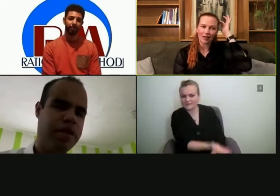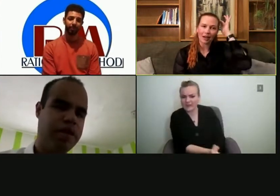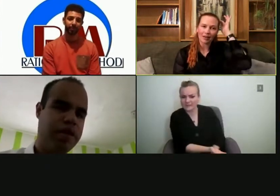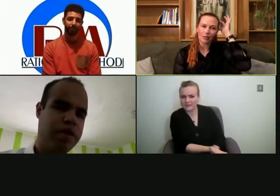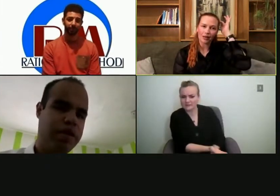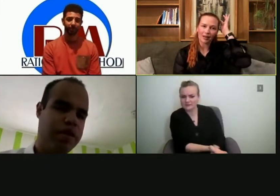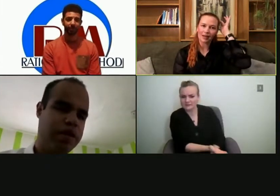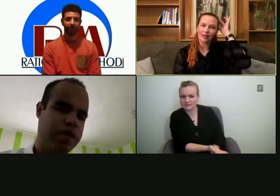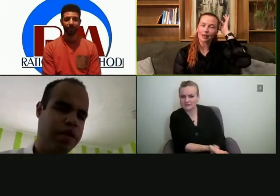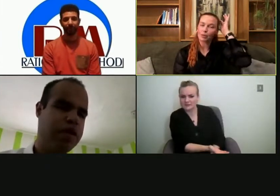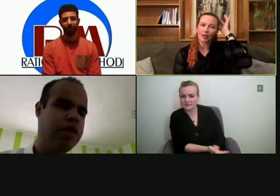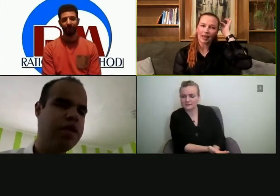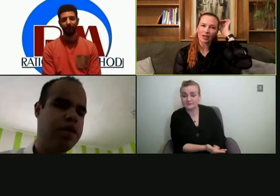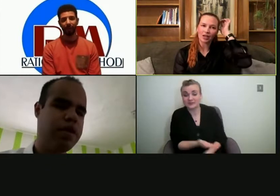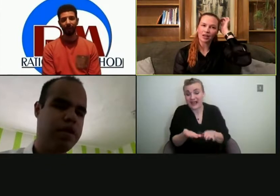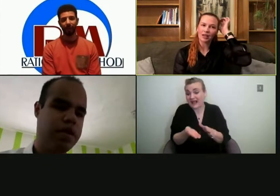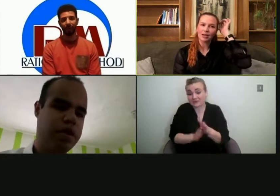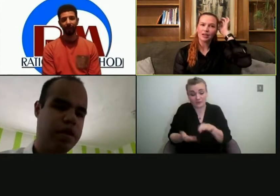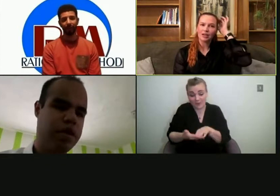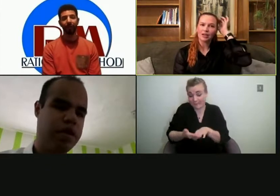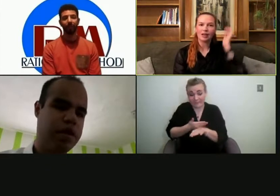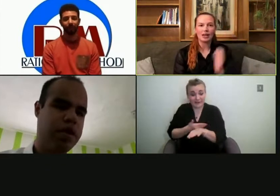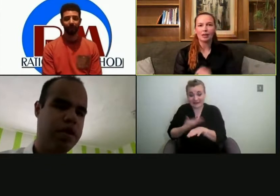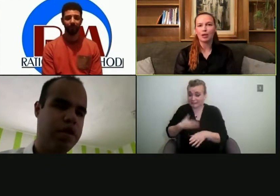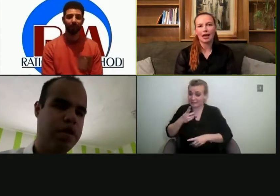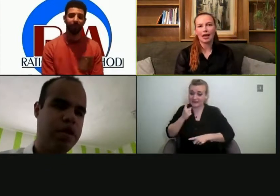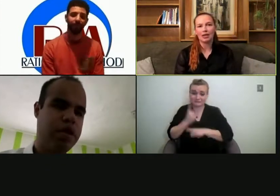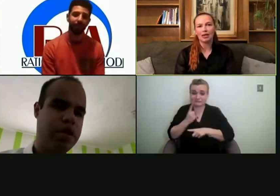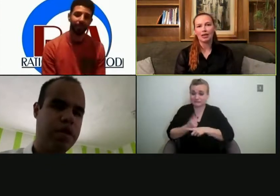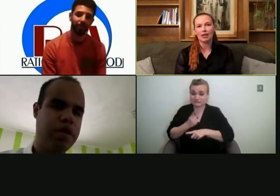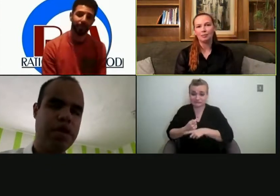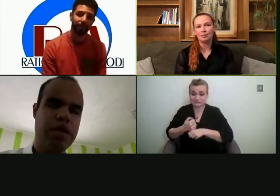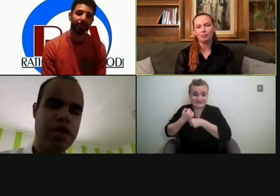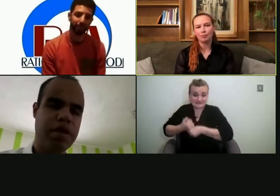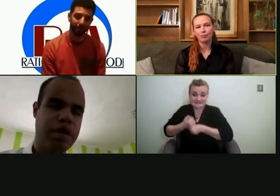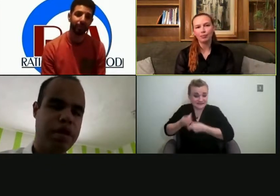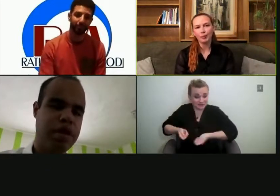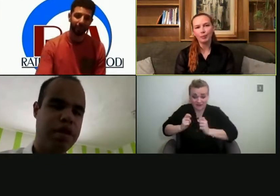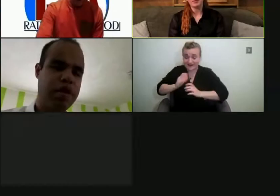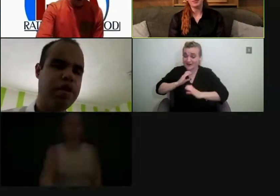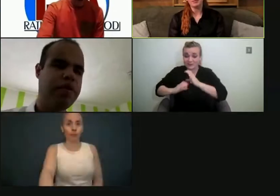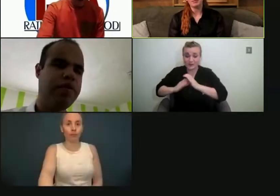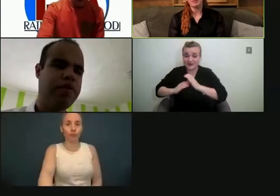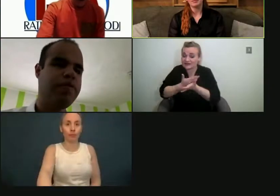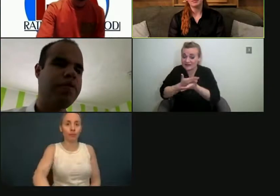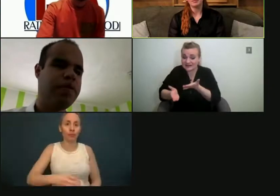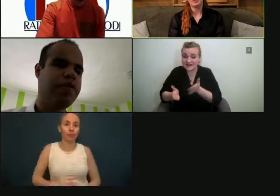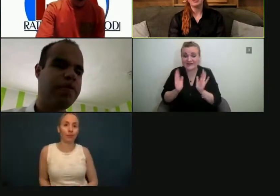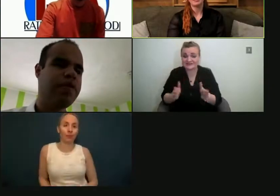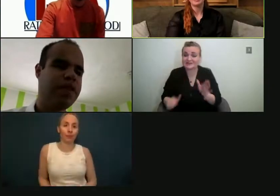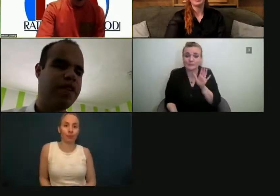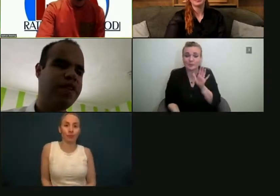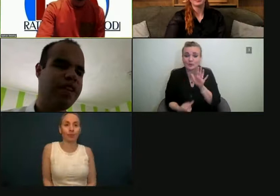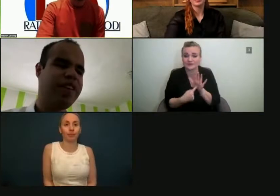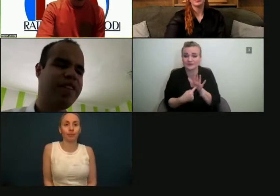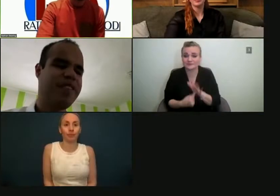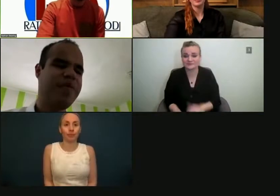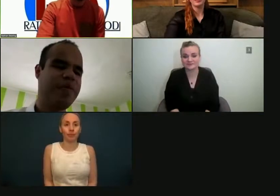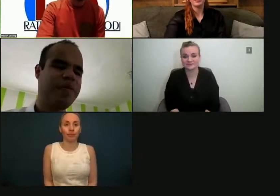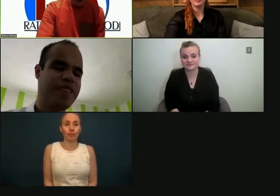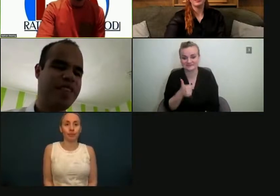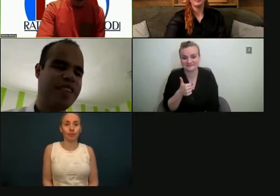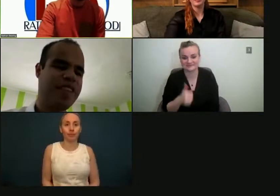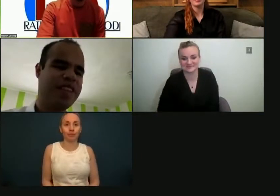kind of started with, and it's communication, just clear communication. Definitely. Yeah. The more